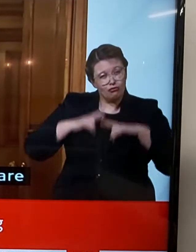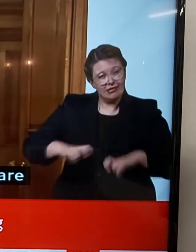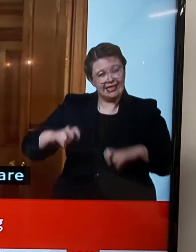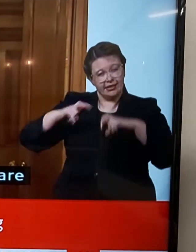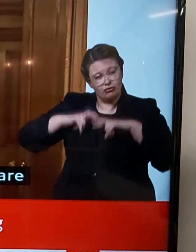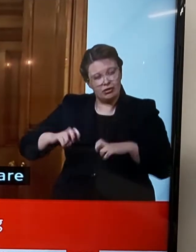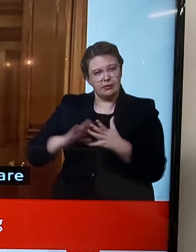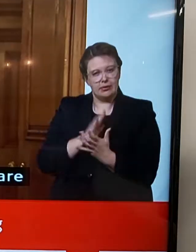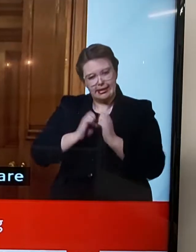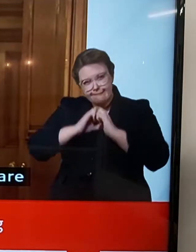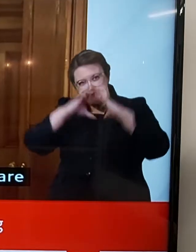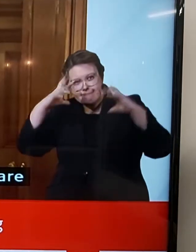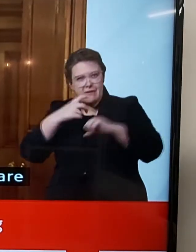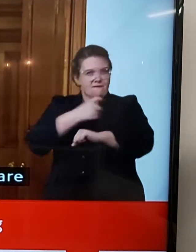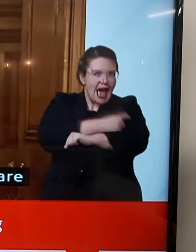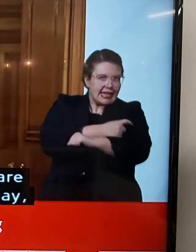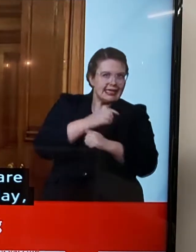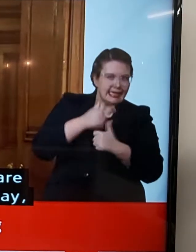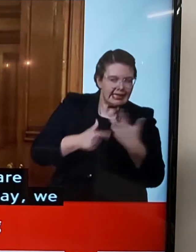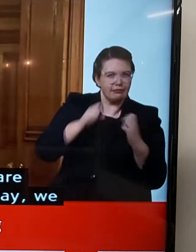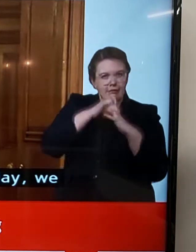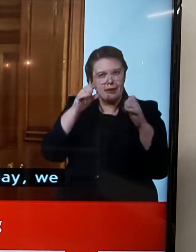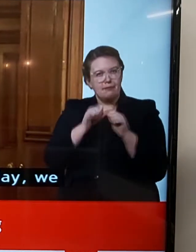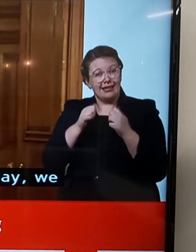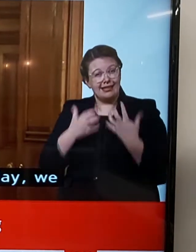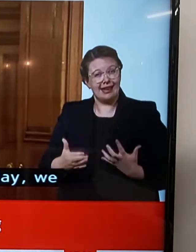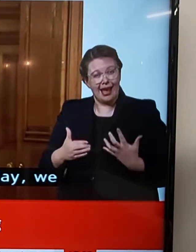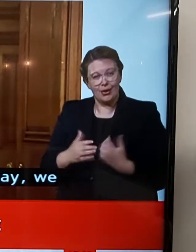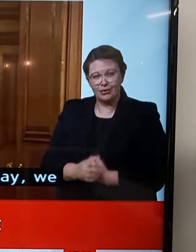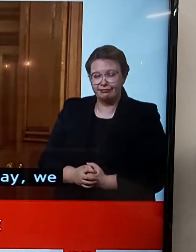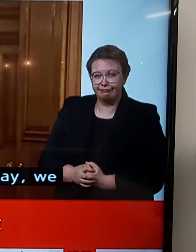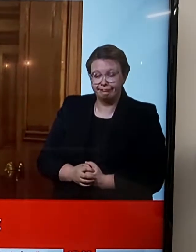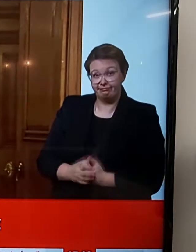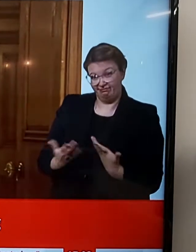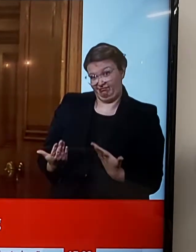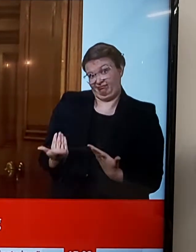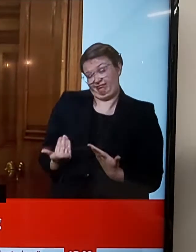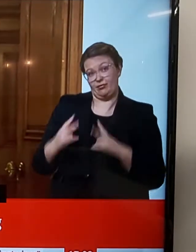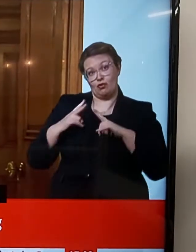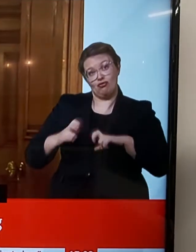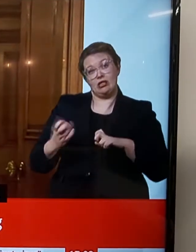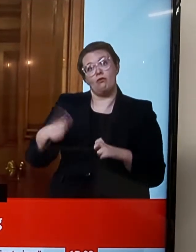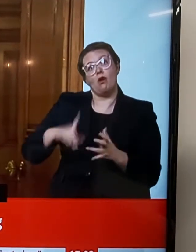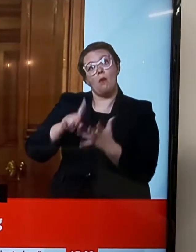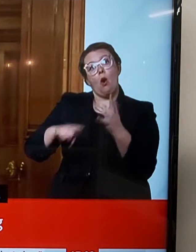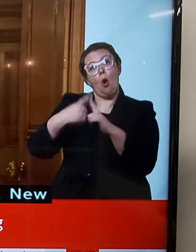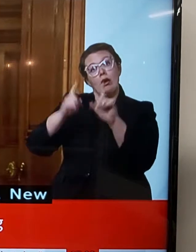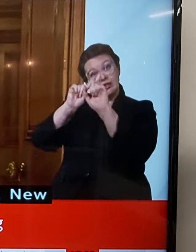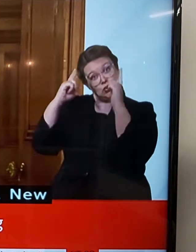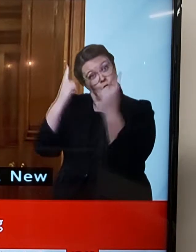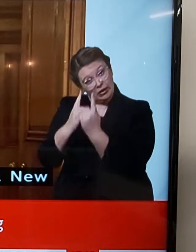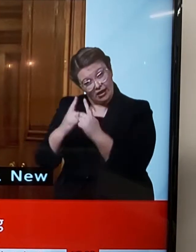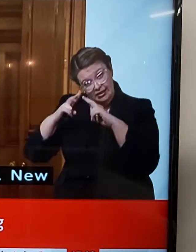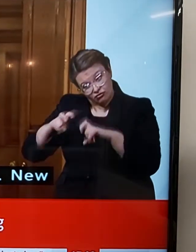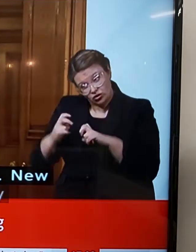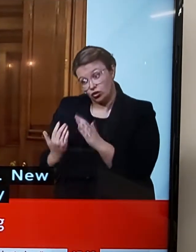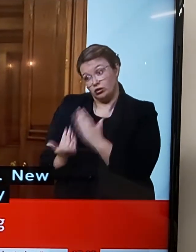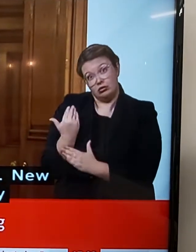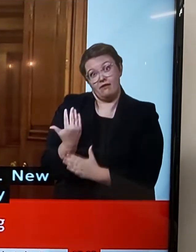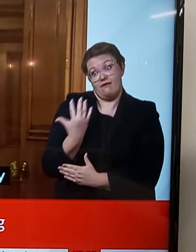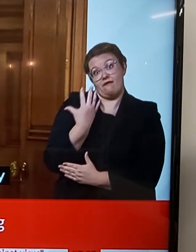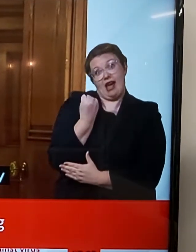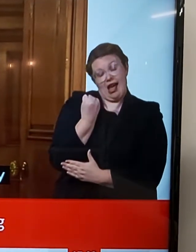vaccines. New research from Oxford University suggests the protection provided by the first dose of the Oxford AstraZeneca vaccine kicks